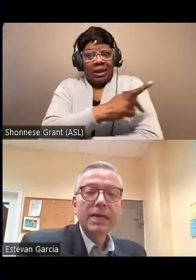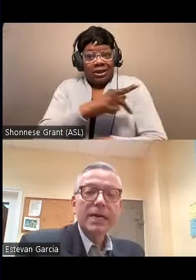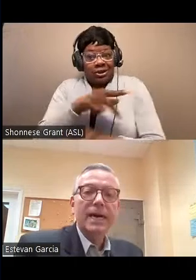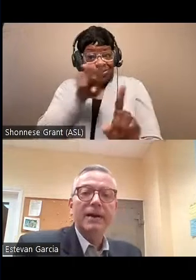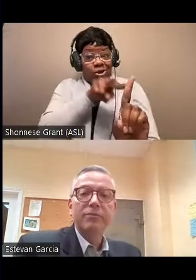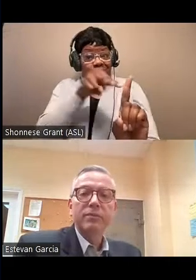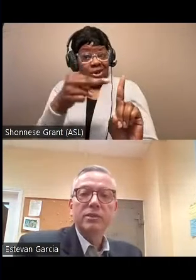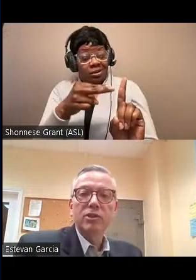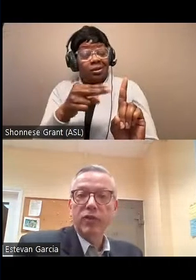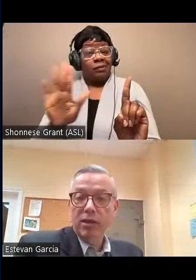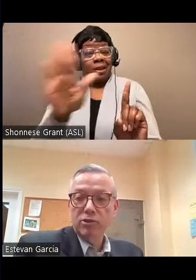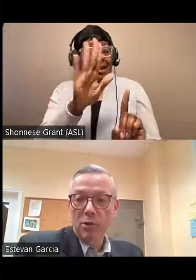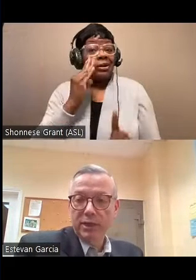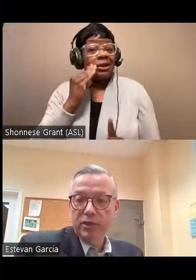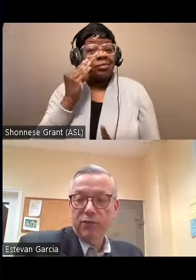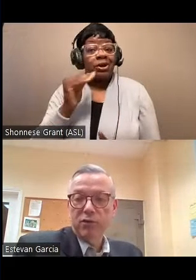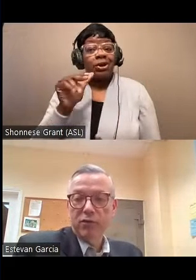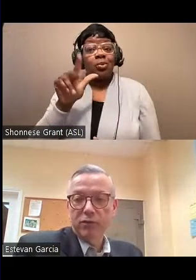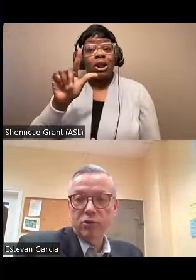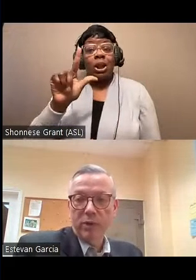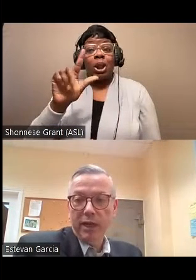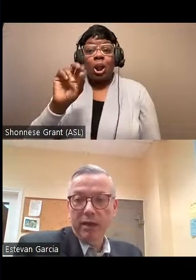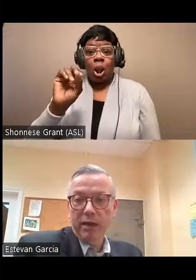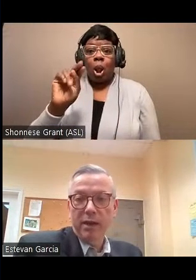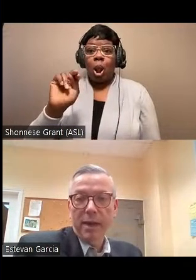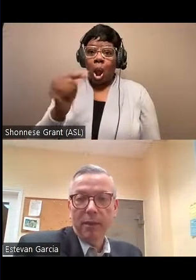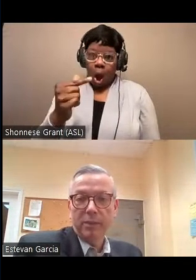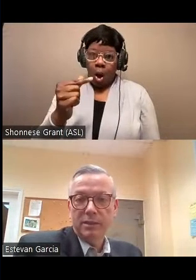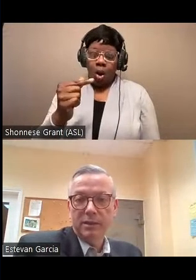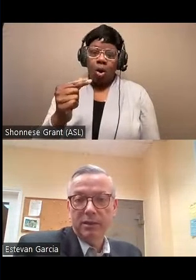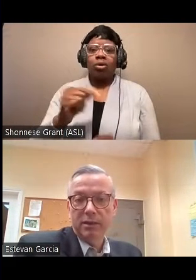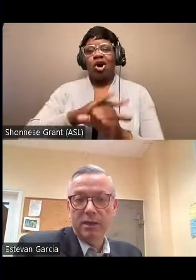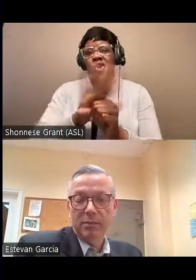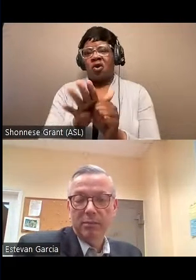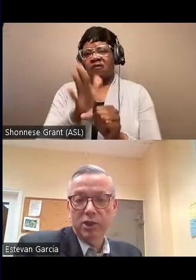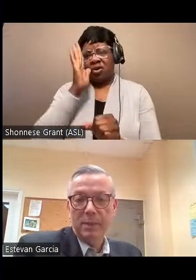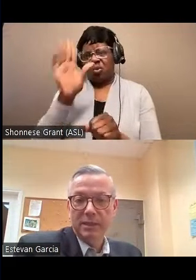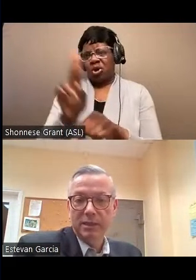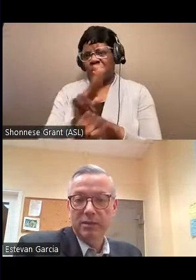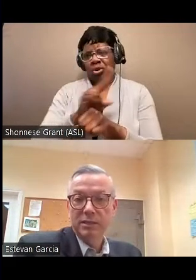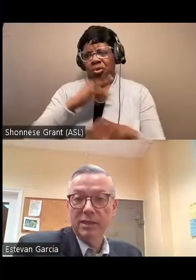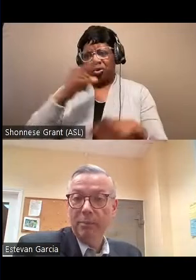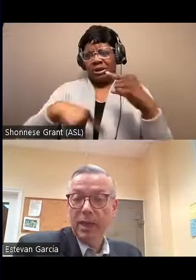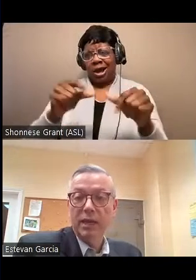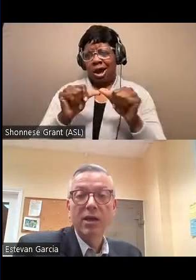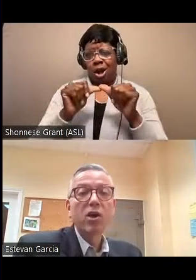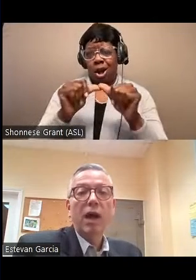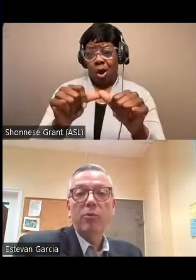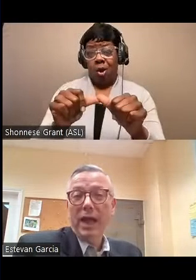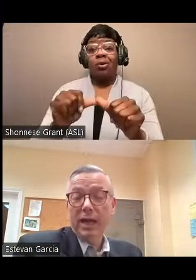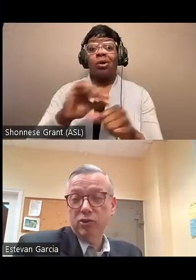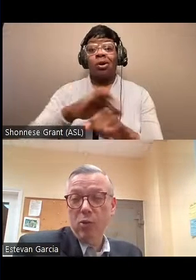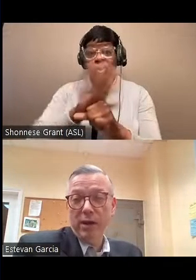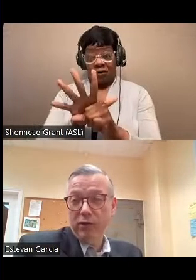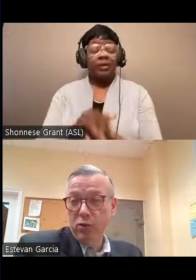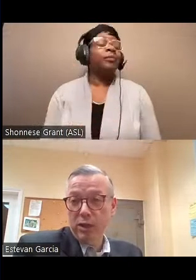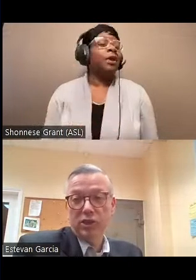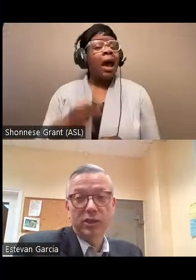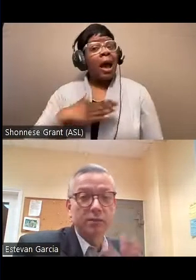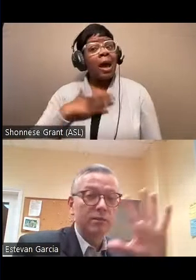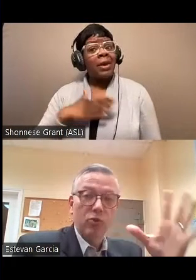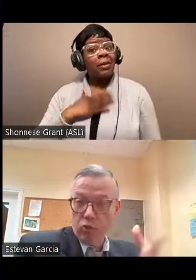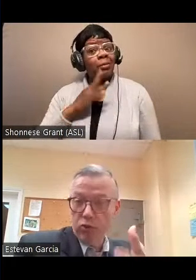COVID. So thank you so much for joining, and I'm happy to jump into this topic. And I will answer quite a